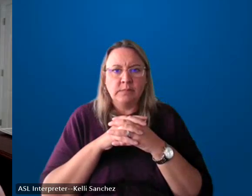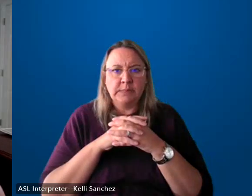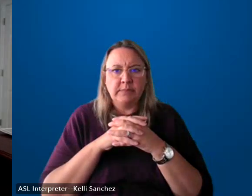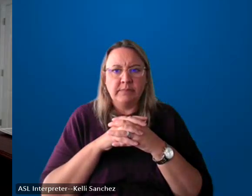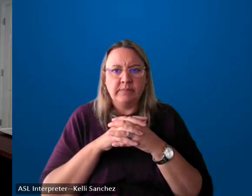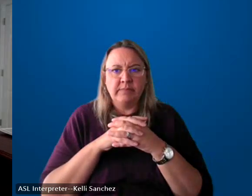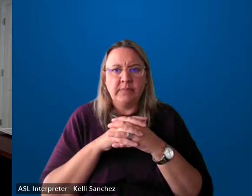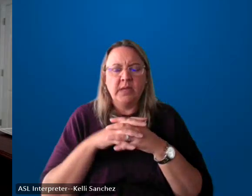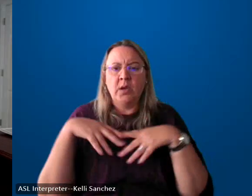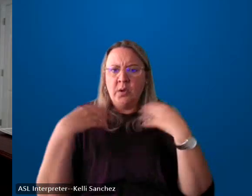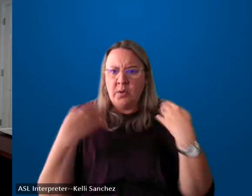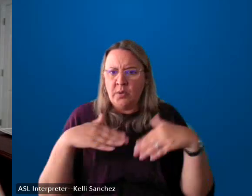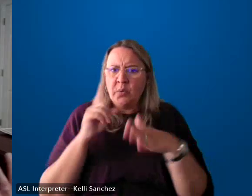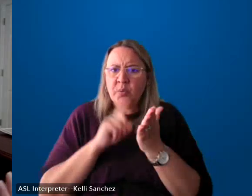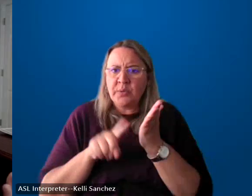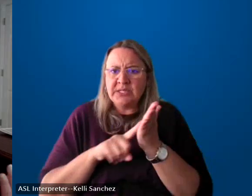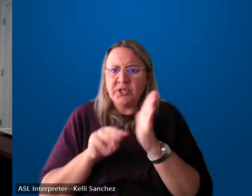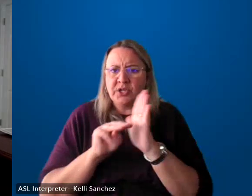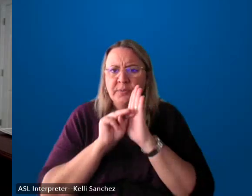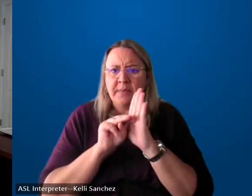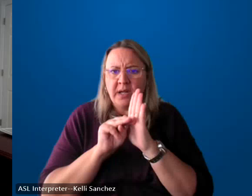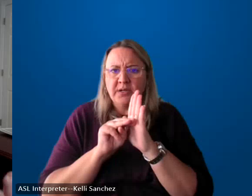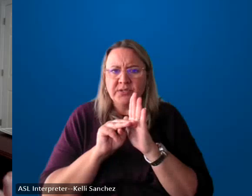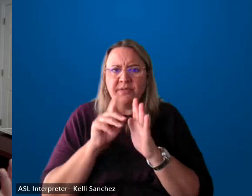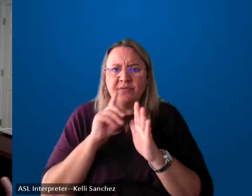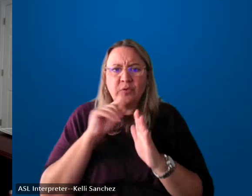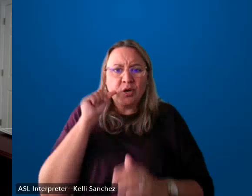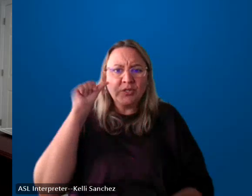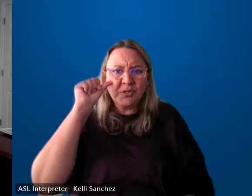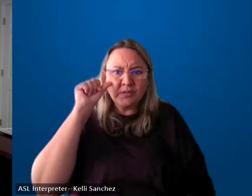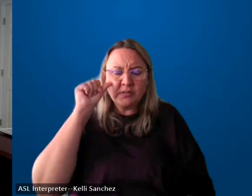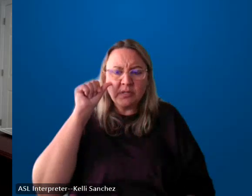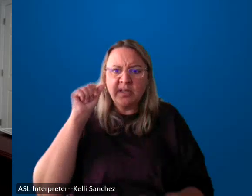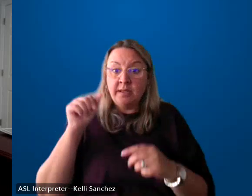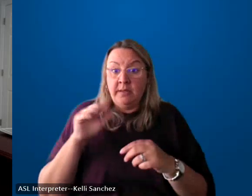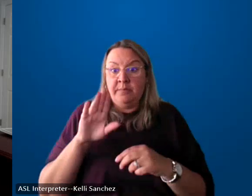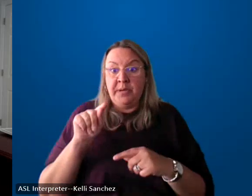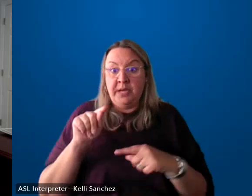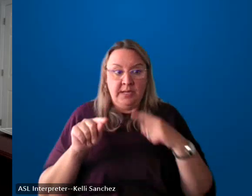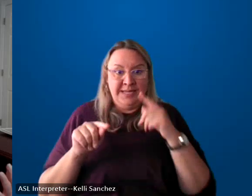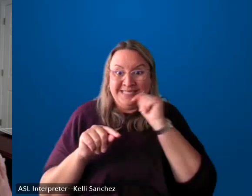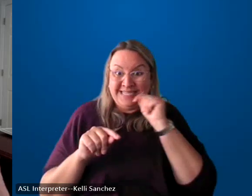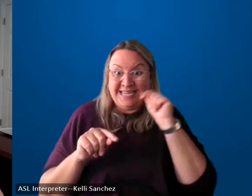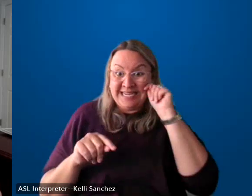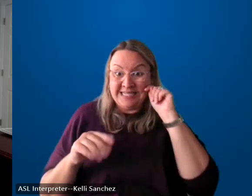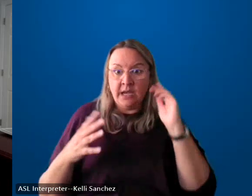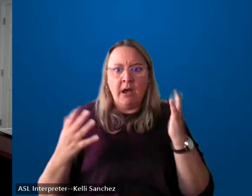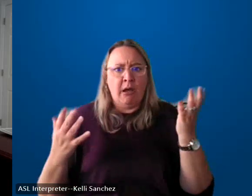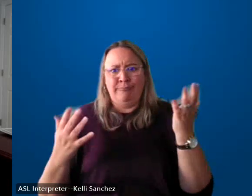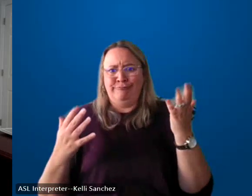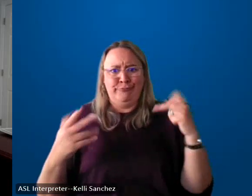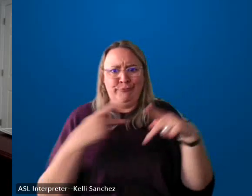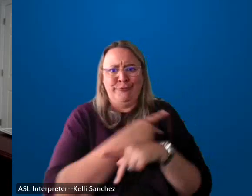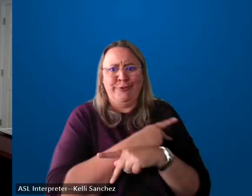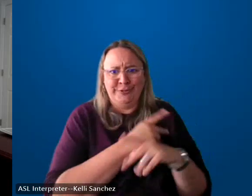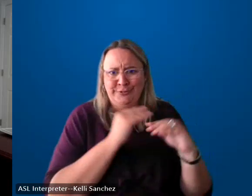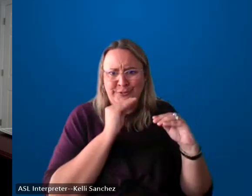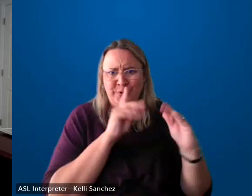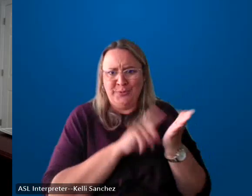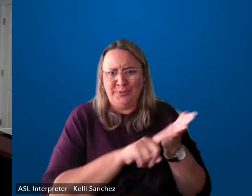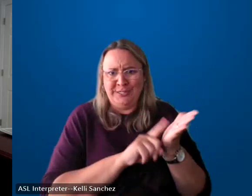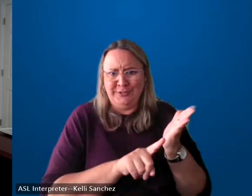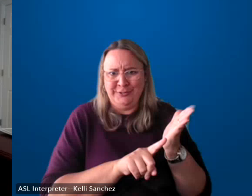robust research models for adults, much less youth and adolescents, right? So we don't really, again, we're still